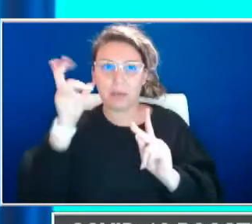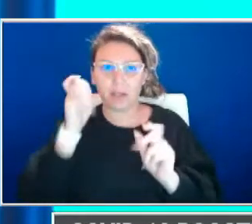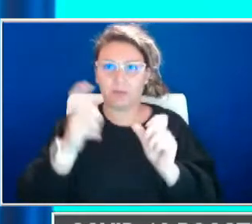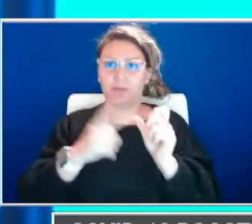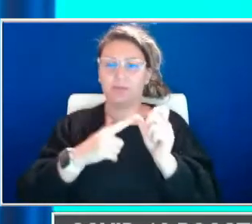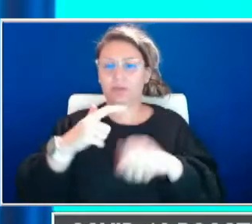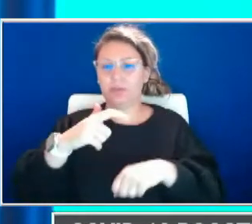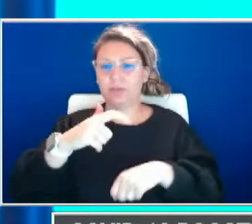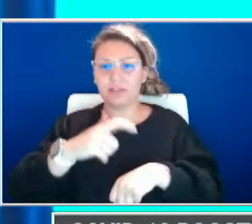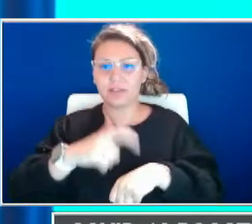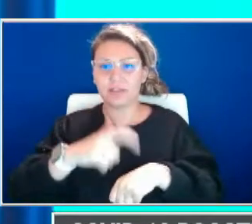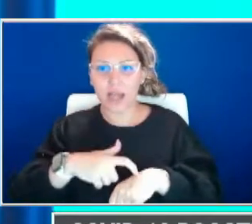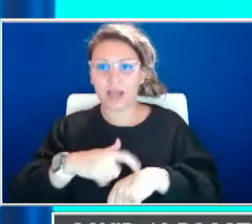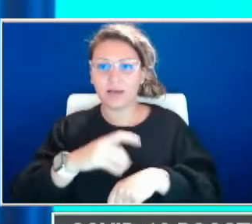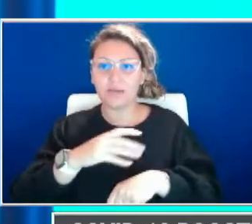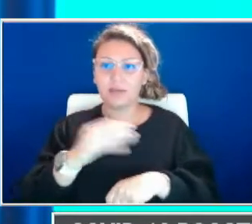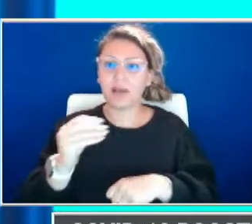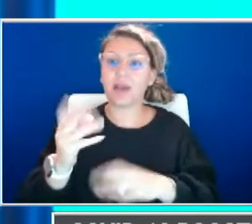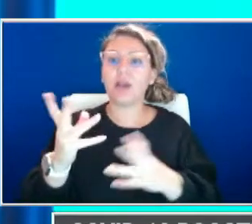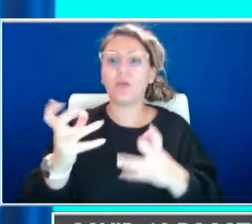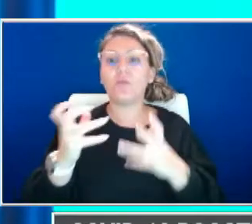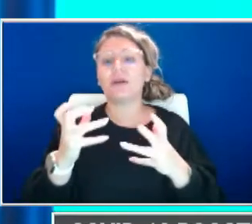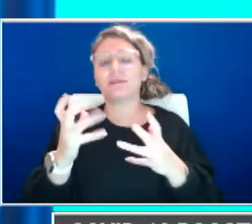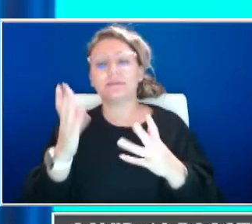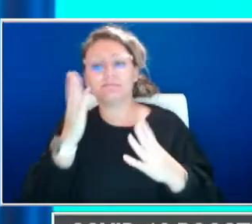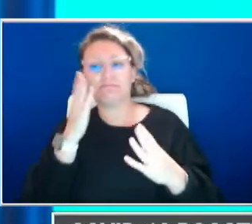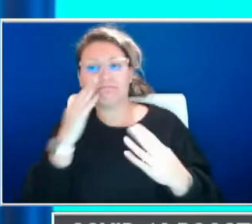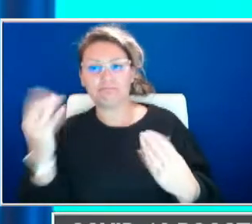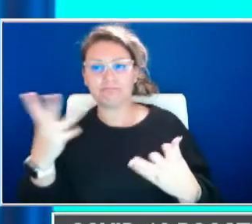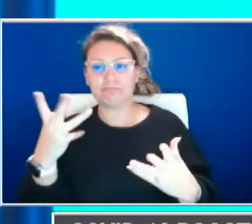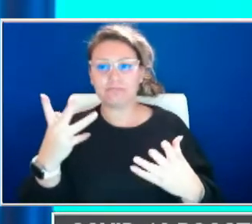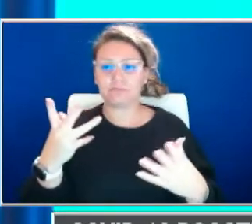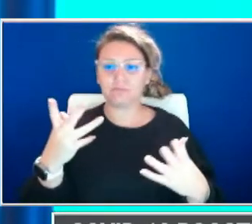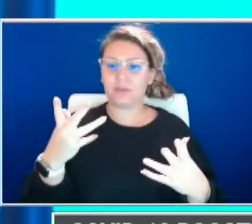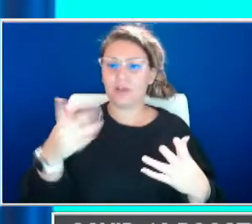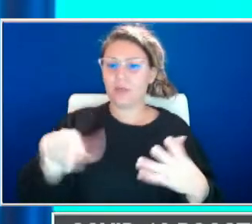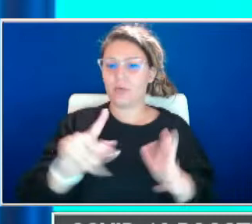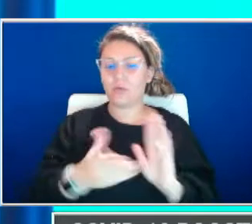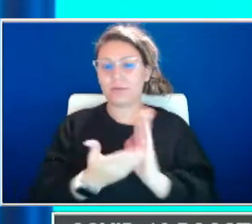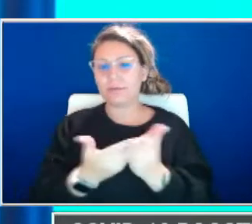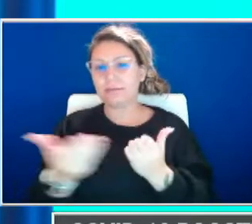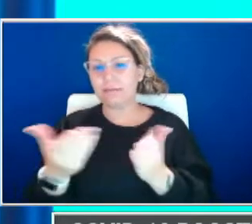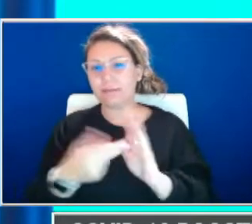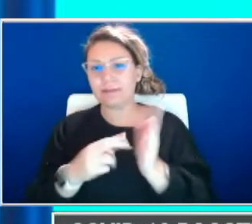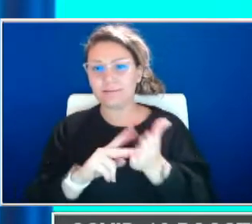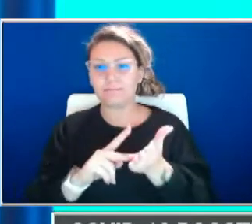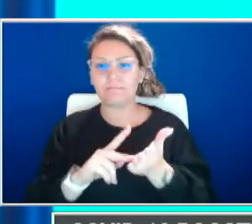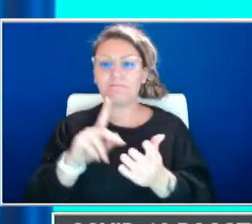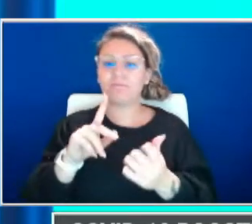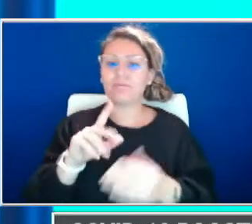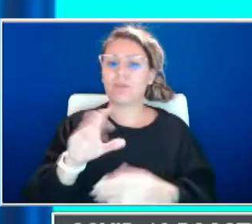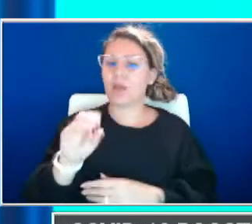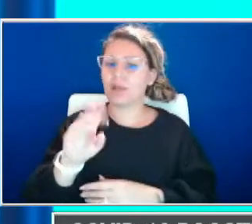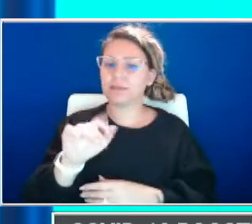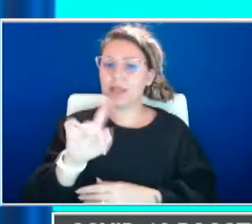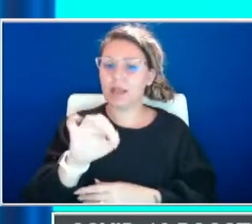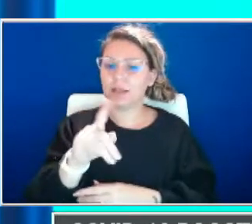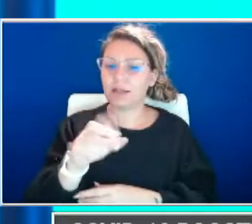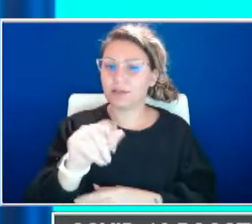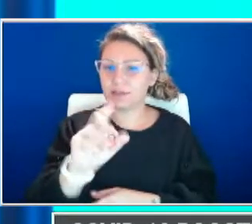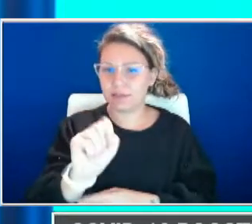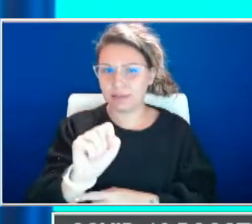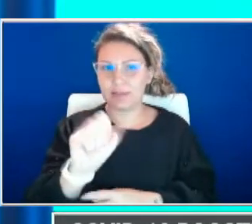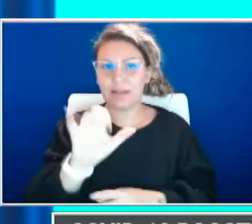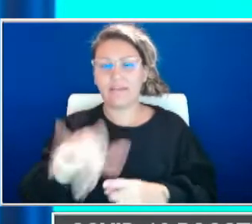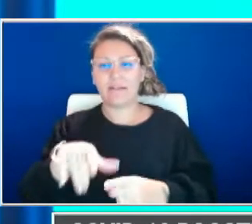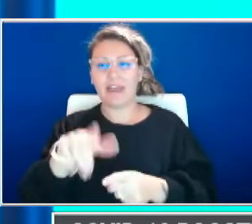is, I just wanted to shed some light on what these things mean. So, an autologous stem cell transplant